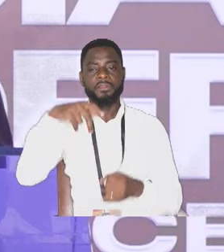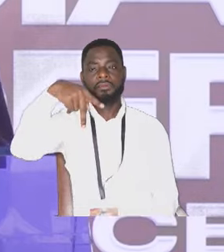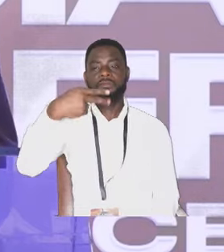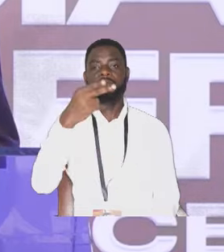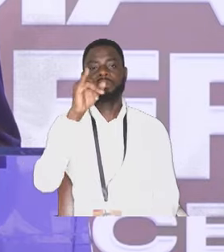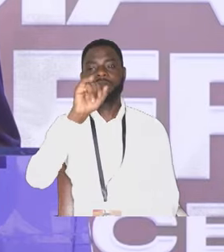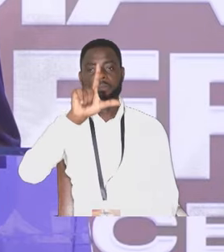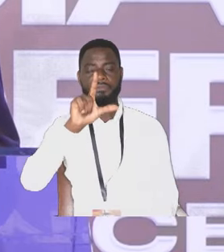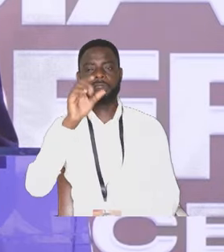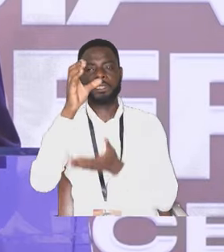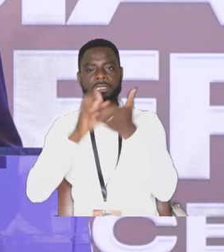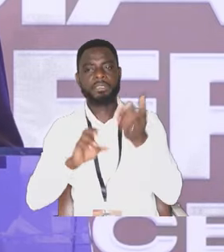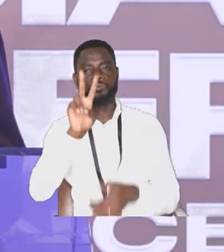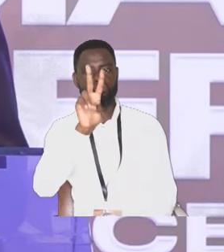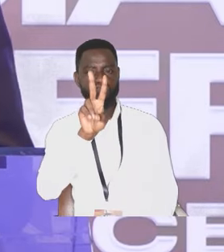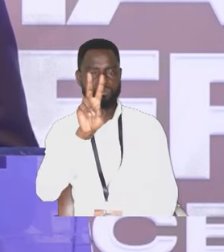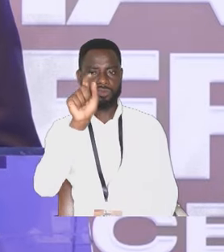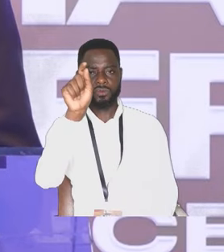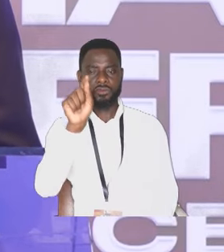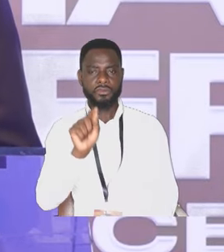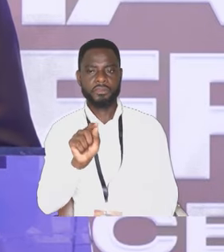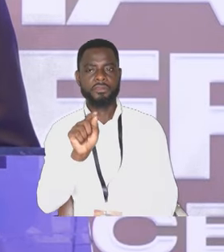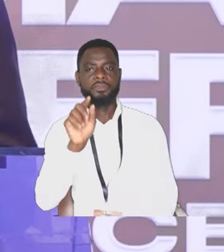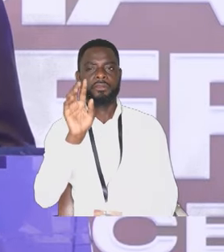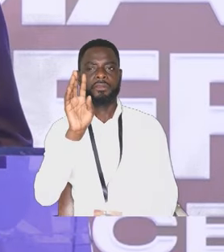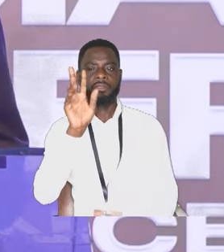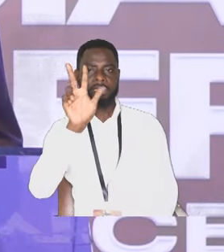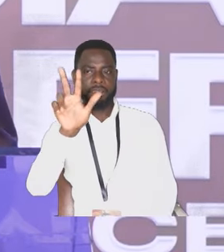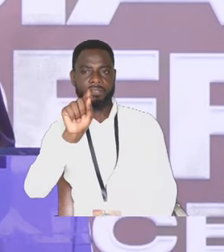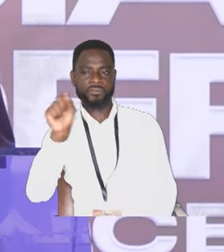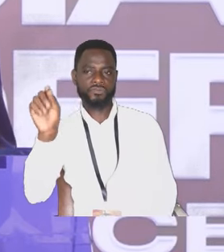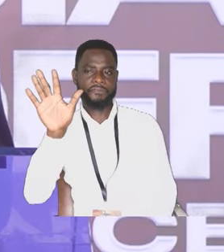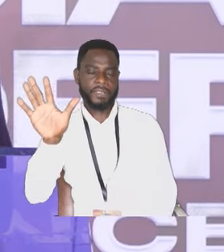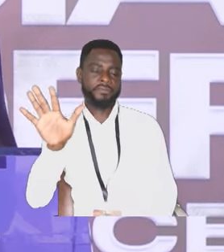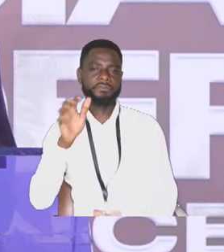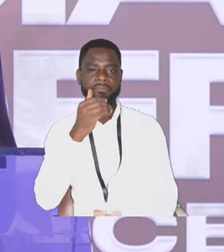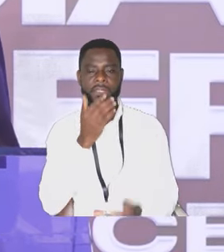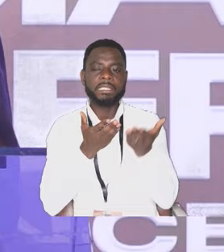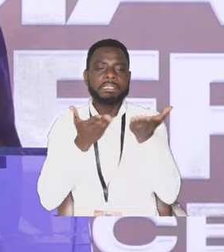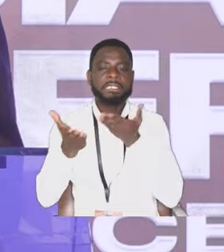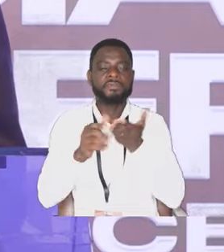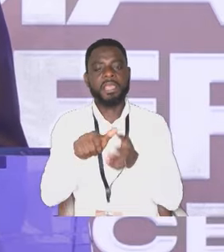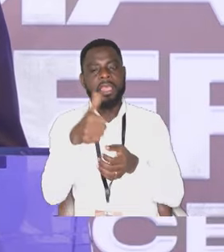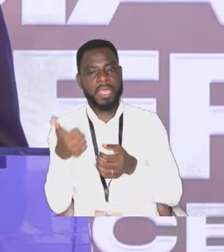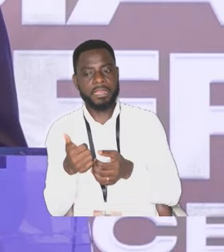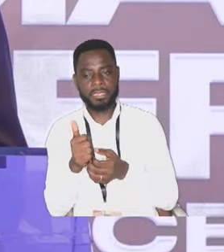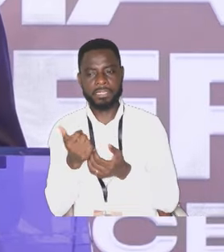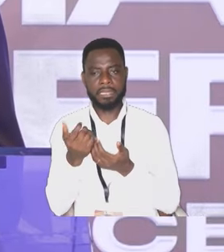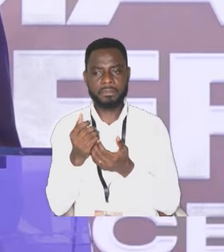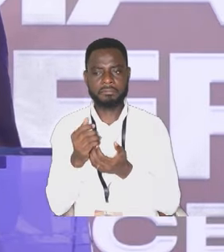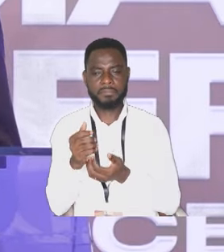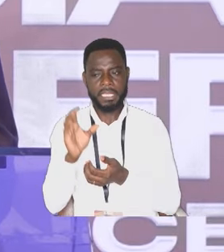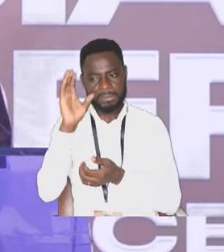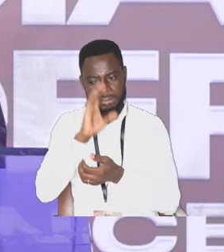2. Philippians chapter 2, verse 3 to 5. Serving others and seeking their welfare in the face